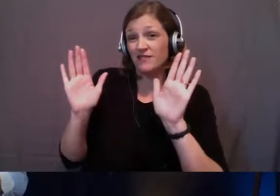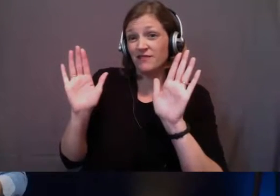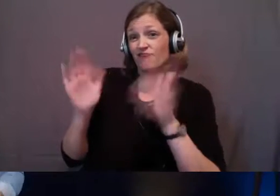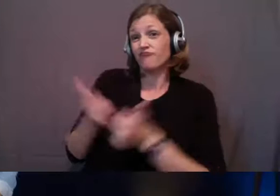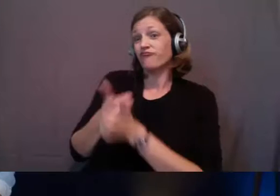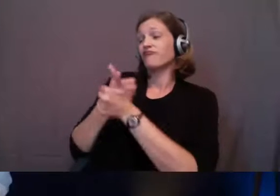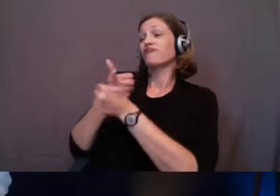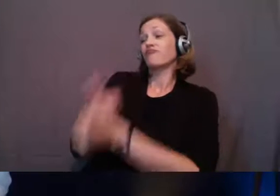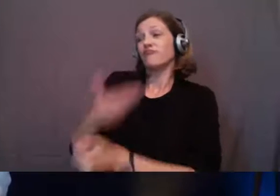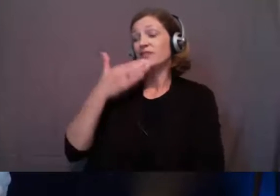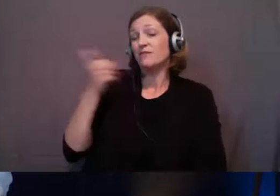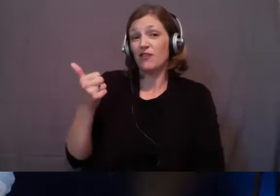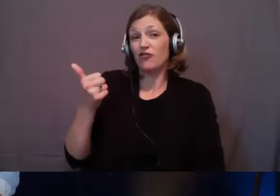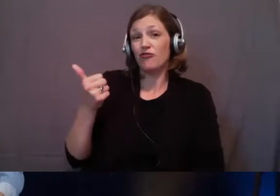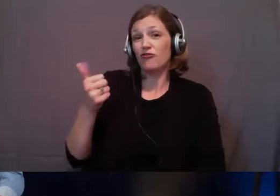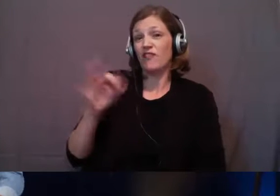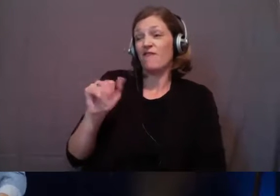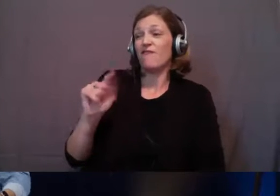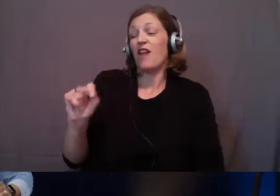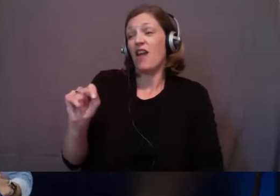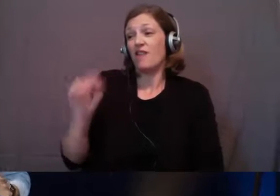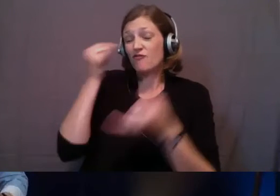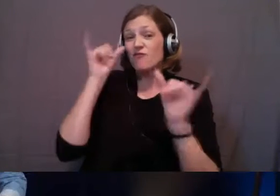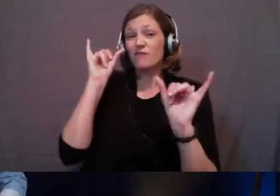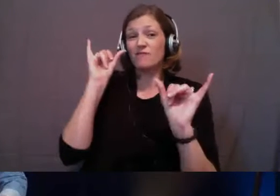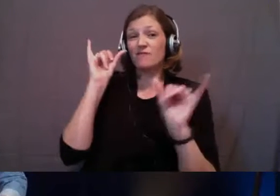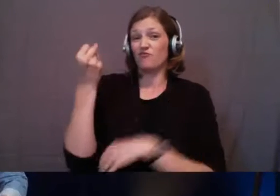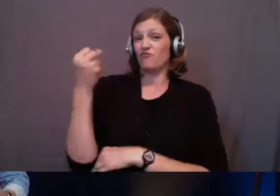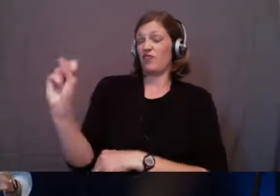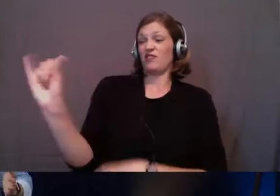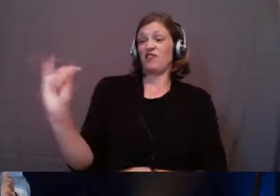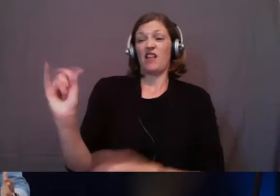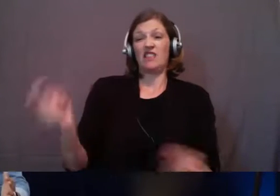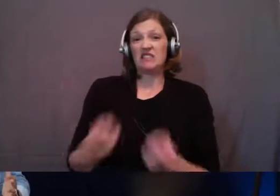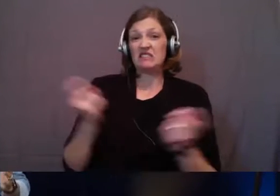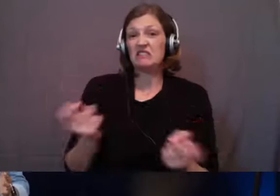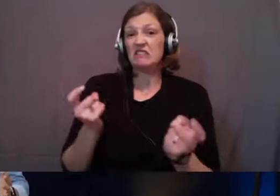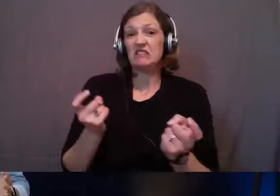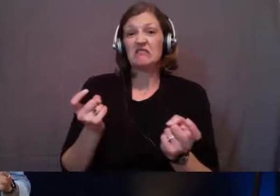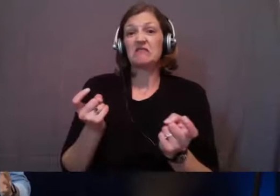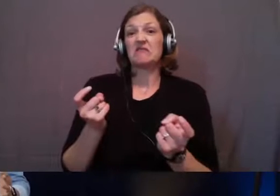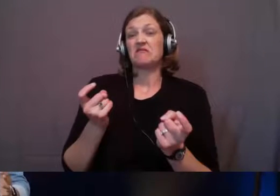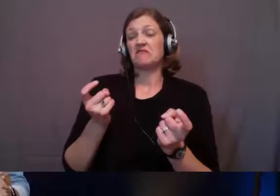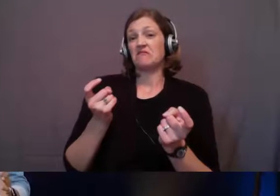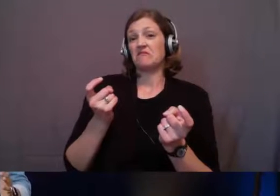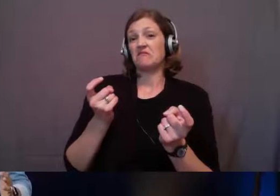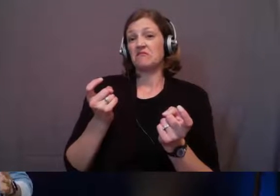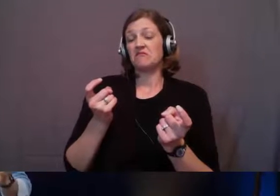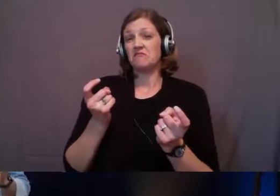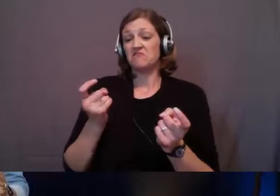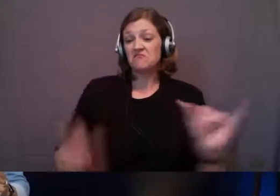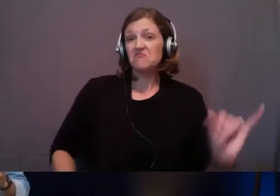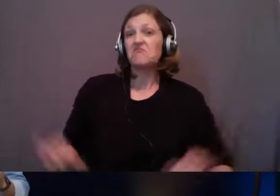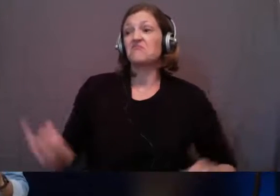than the fat of rams. For rebellion is like the sin of divination, and arrogance like the evil of idolatry, because